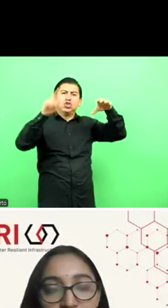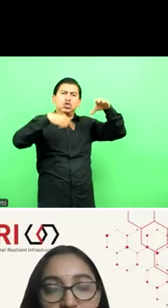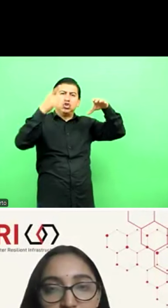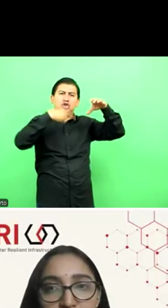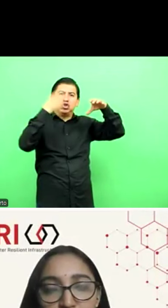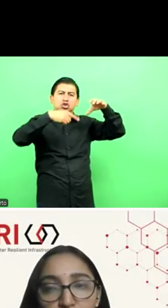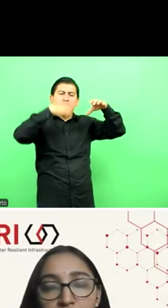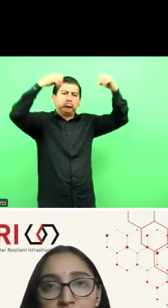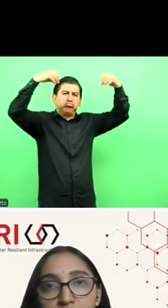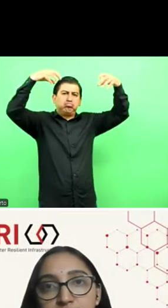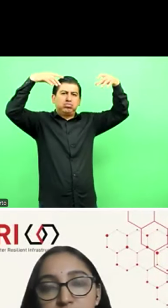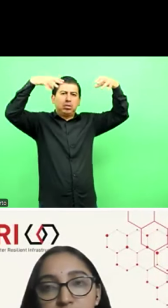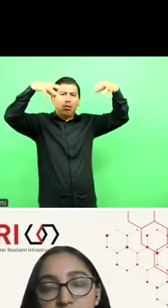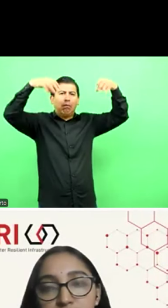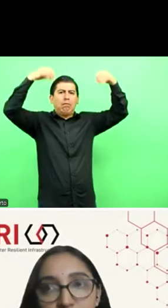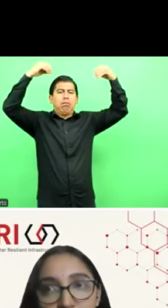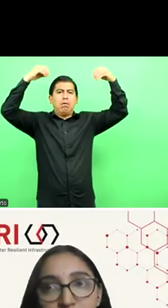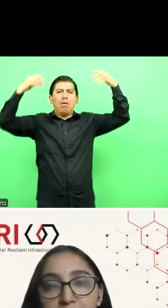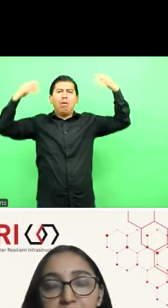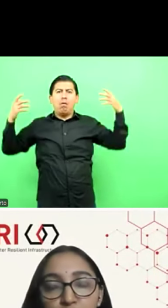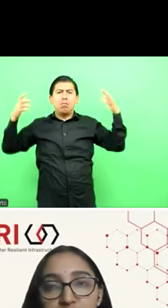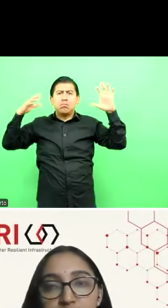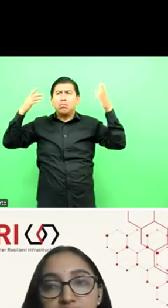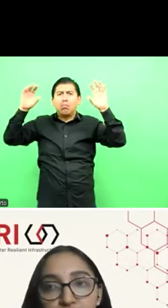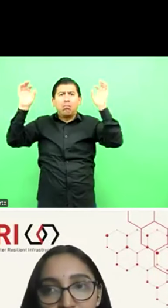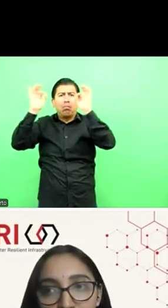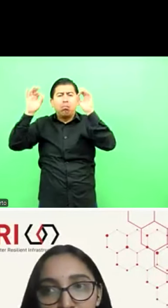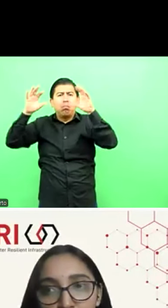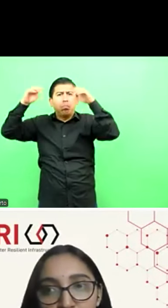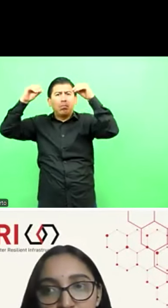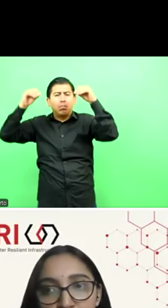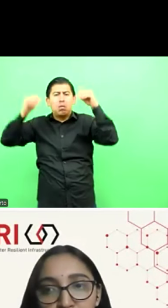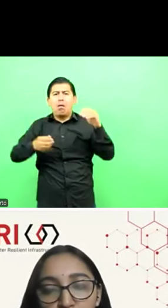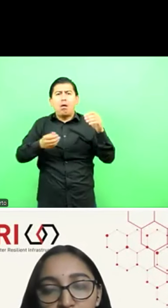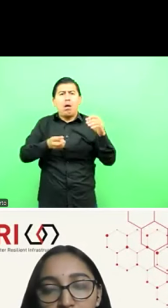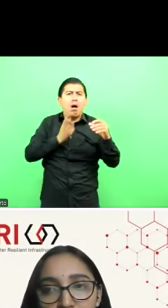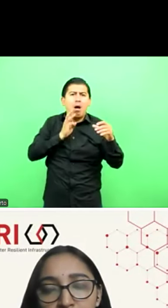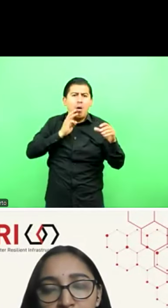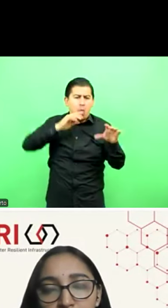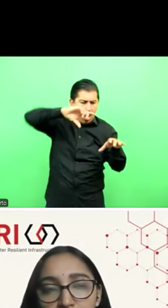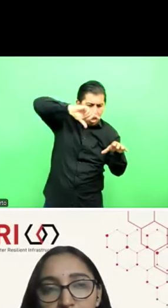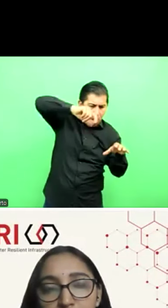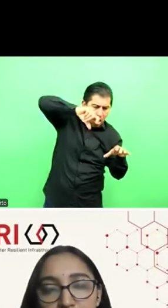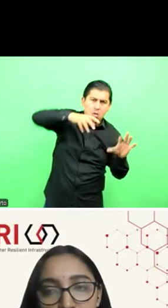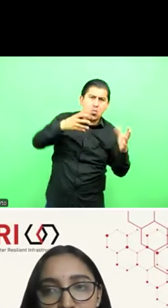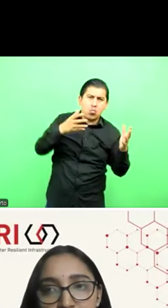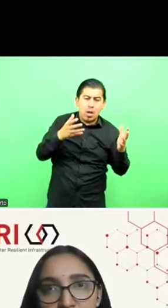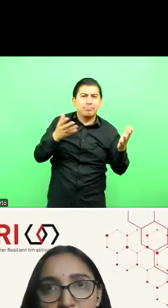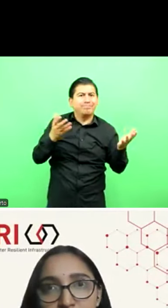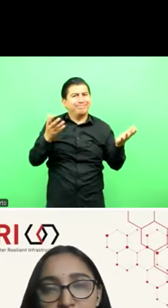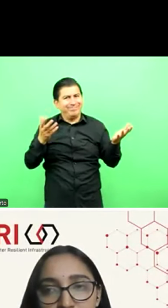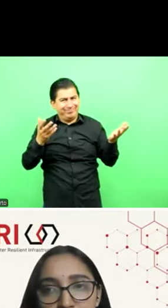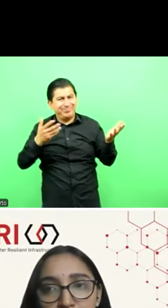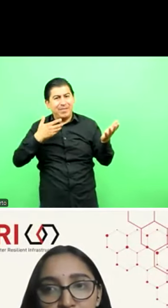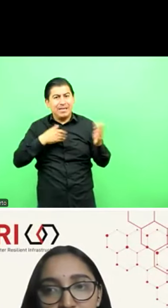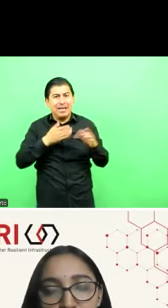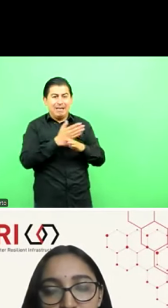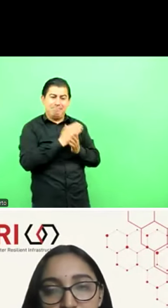healthcare system. So considering a systems approach is very important for an resilient